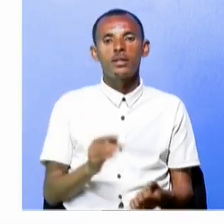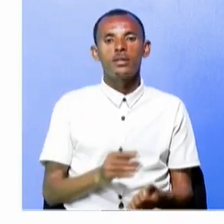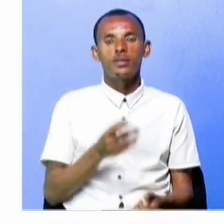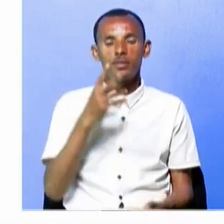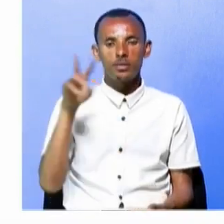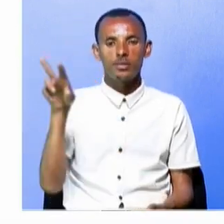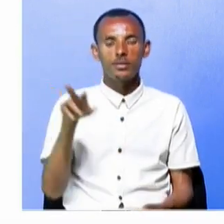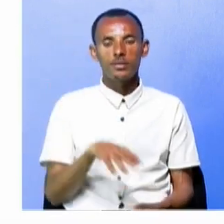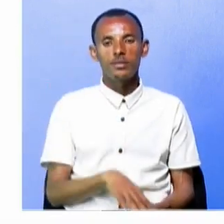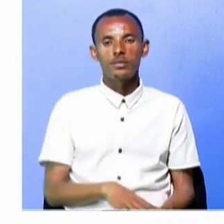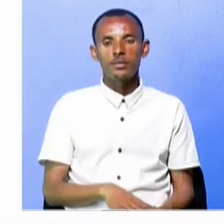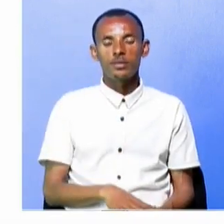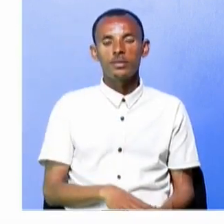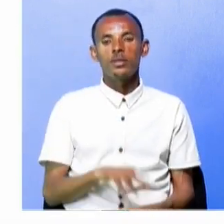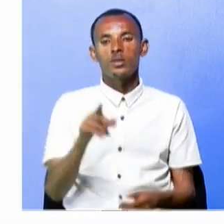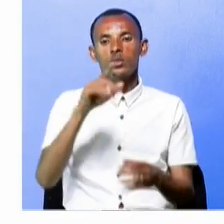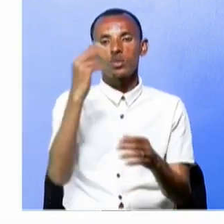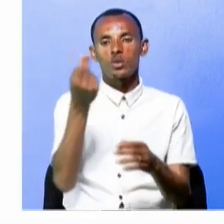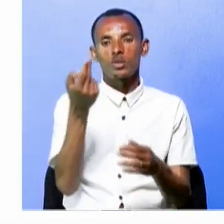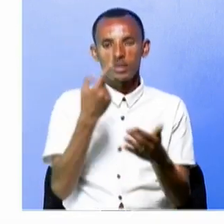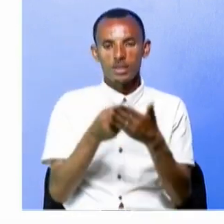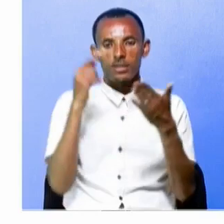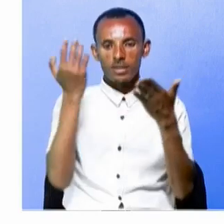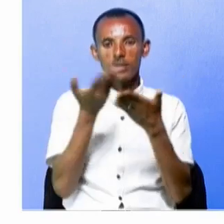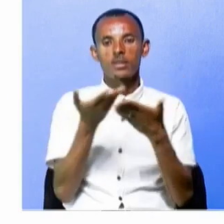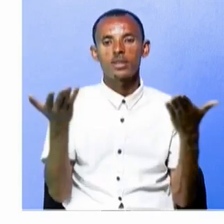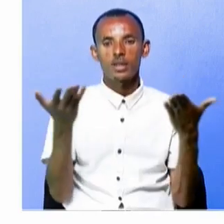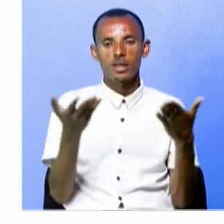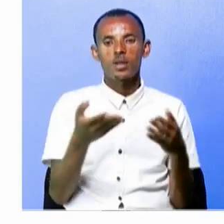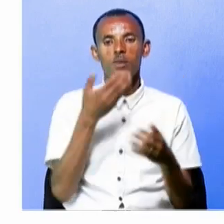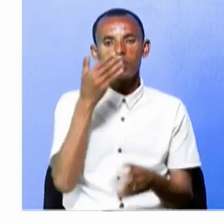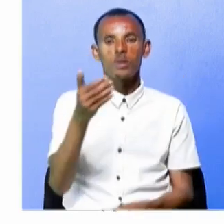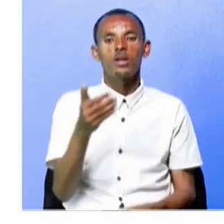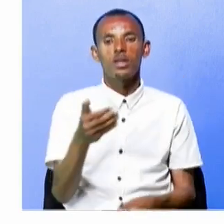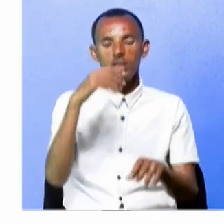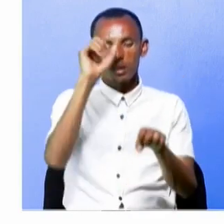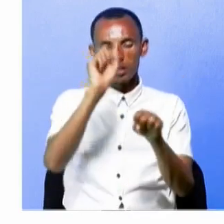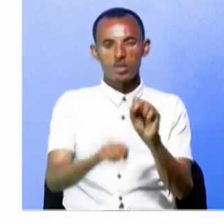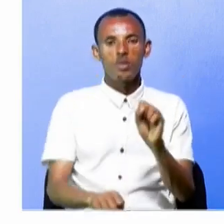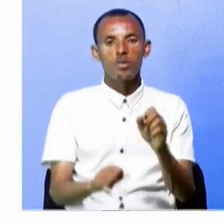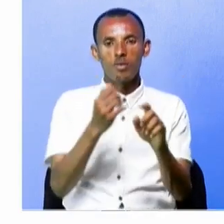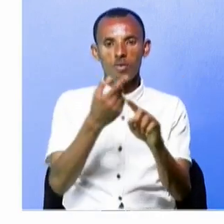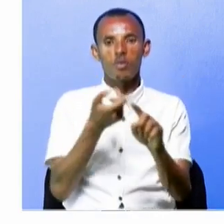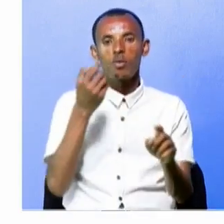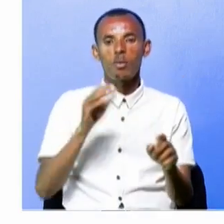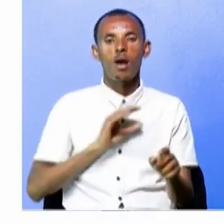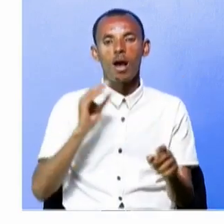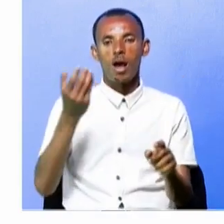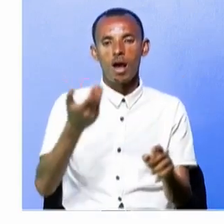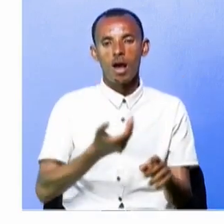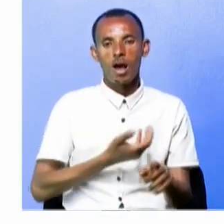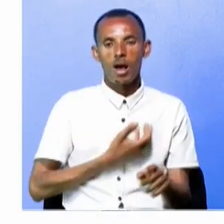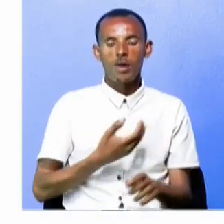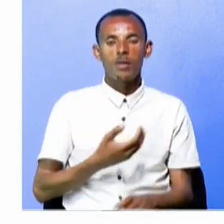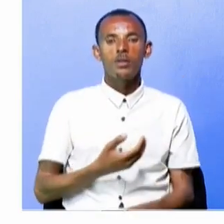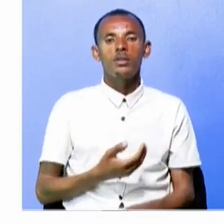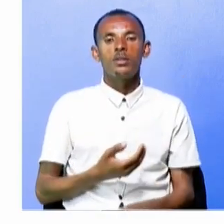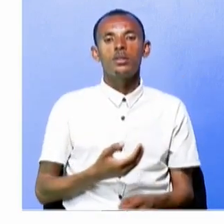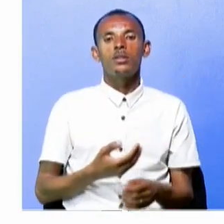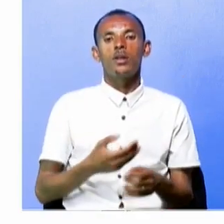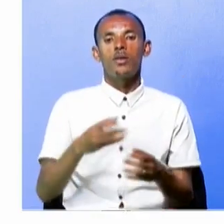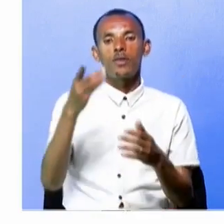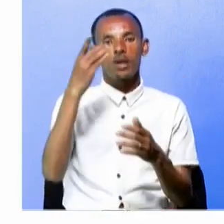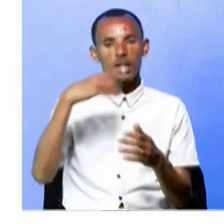okay? You need to apply this thing. Good. So from our